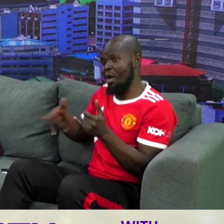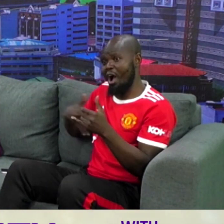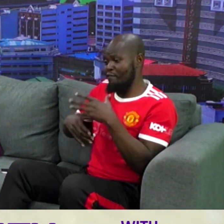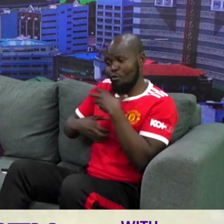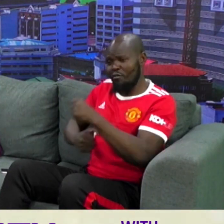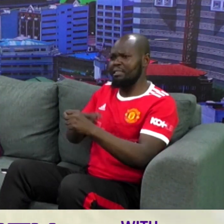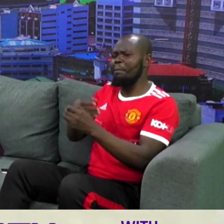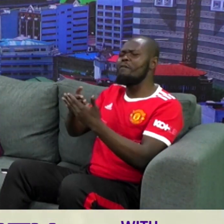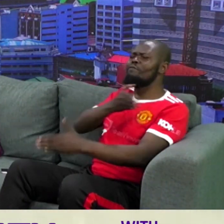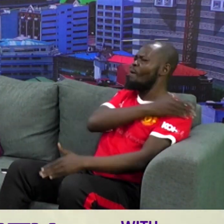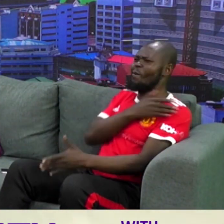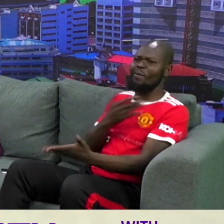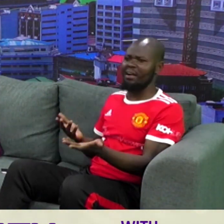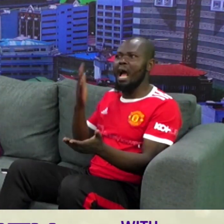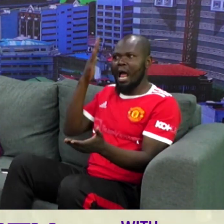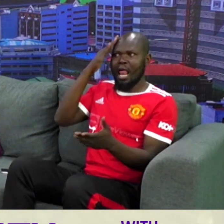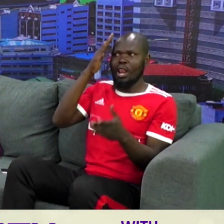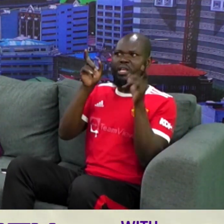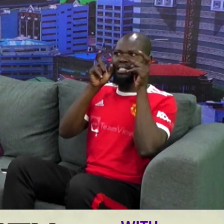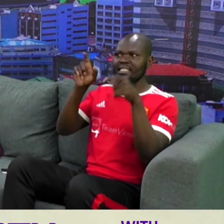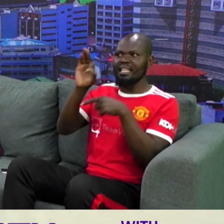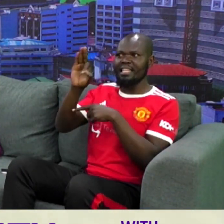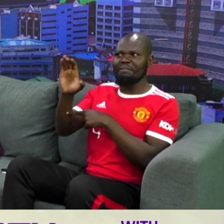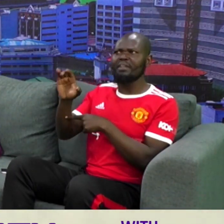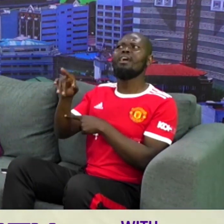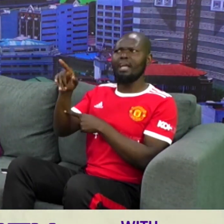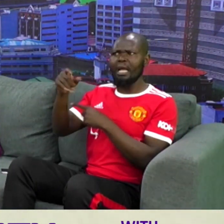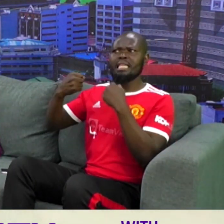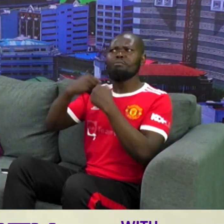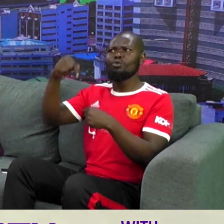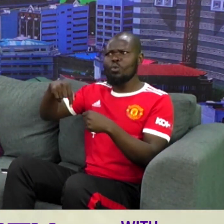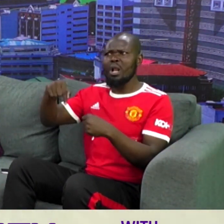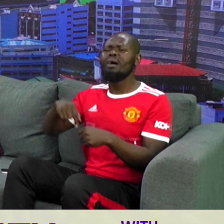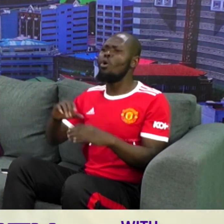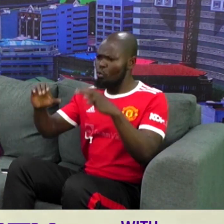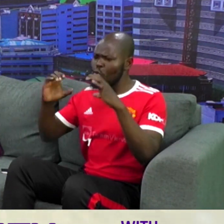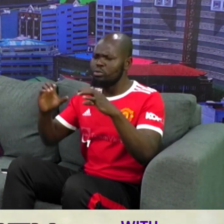1-0. By Shabana, yes. Before Tusker FC,